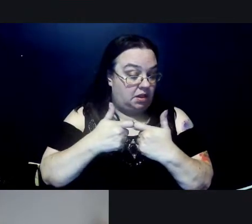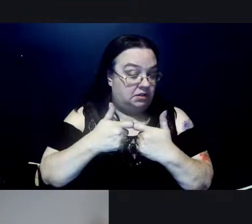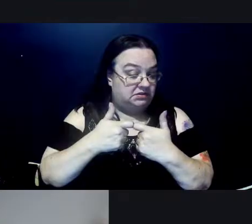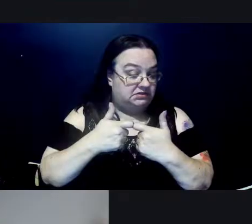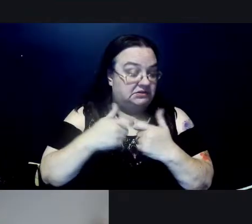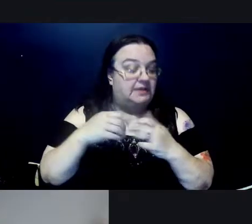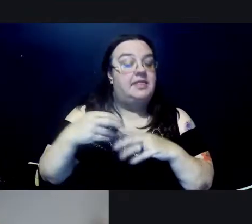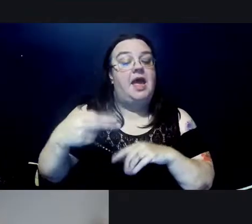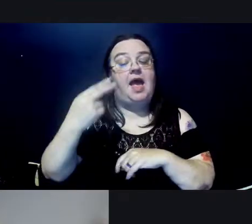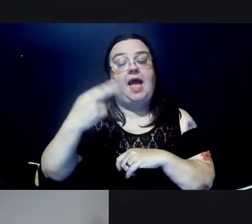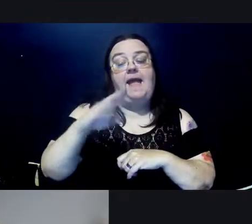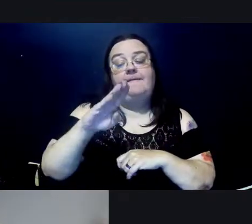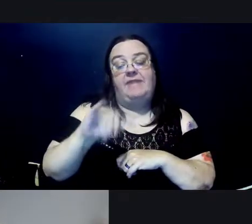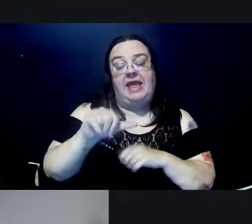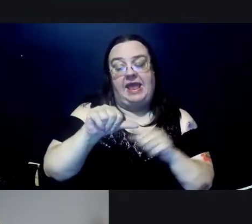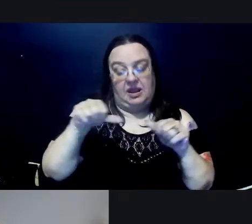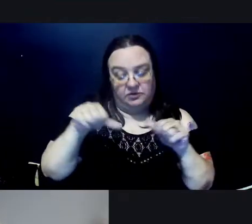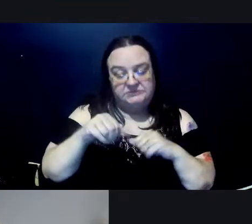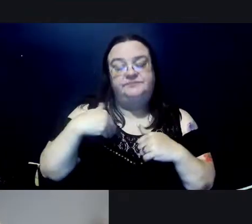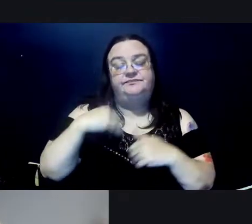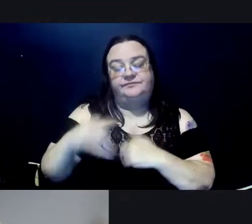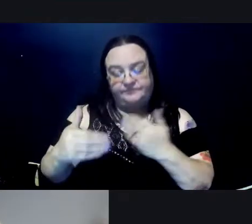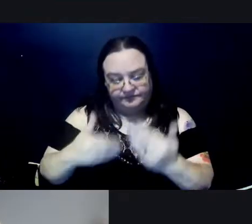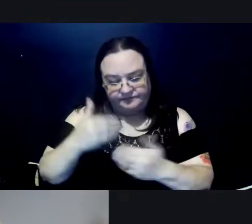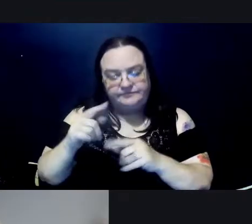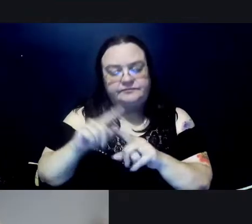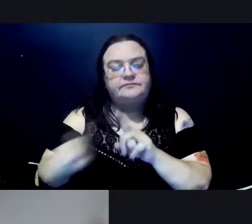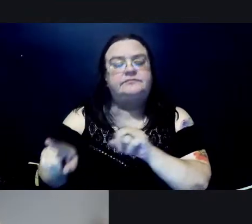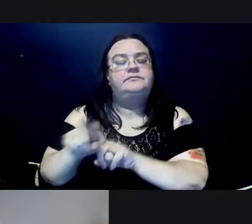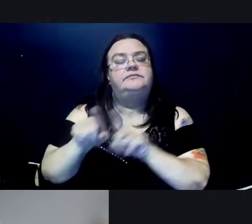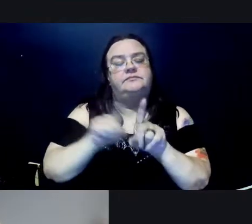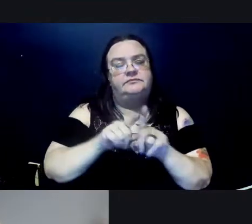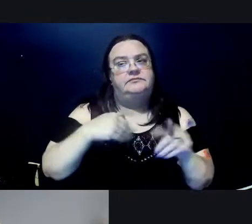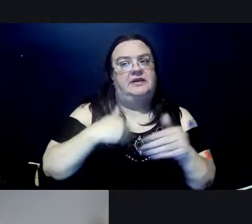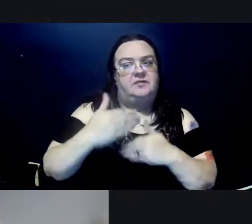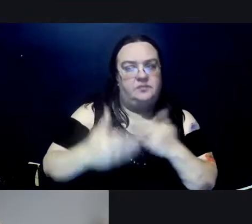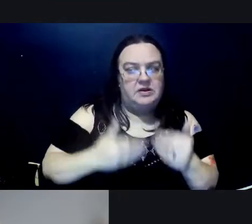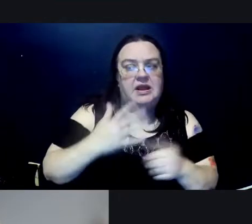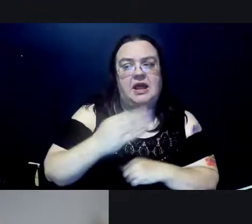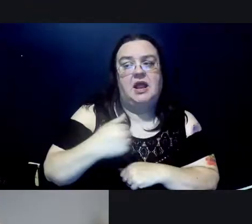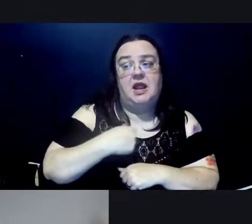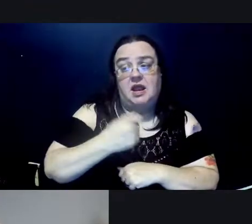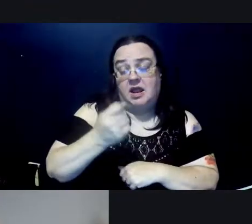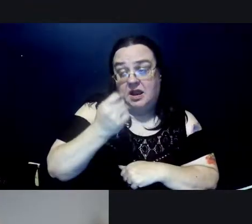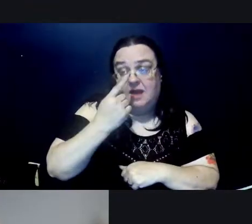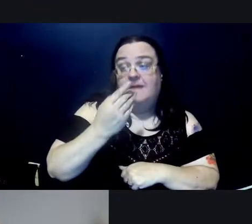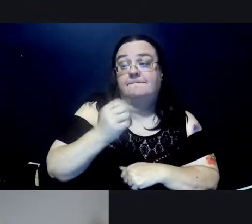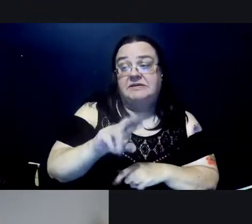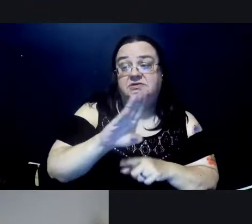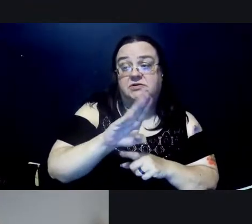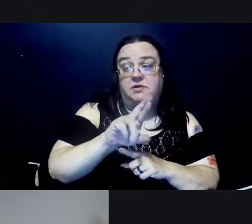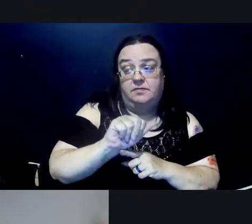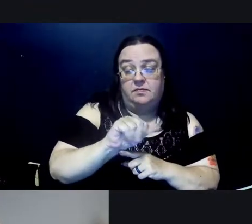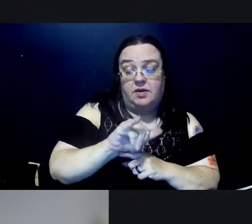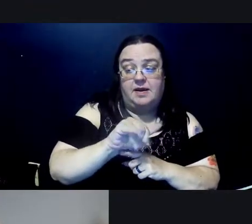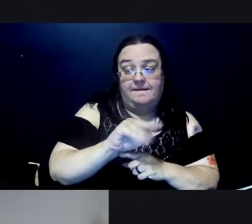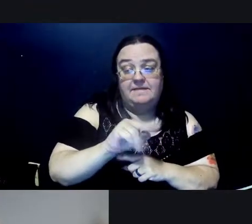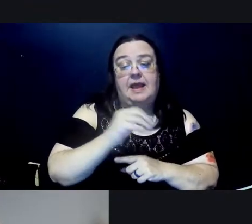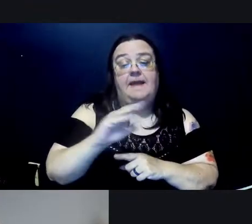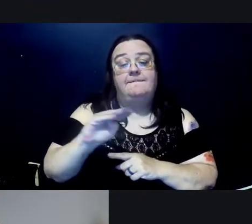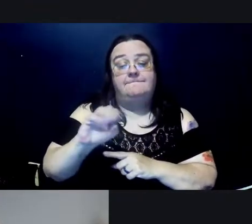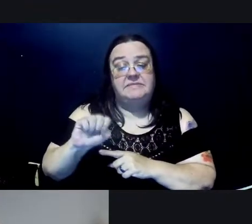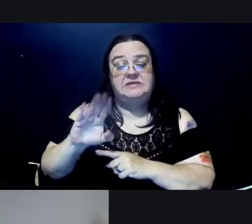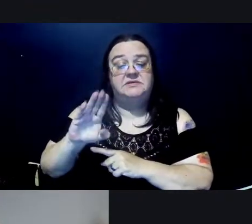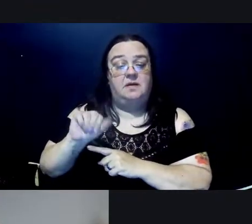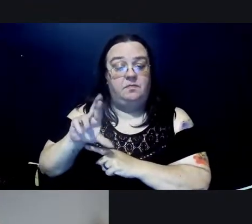bay area. So there is that process, but there's also the process, and I understand Mr. Brayman and Ms.